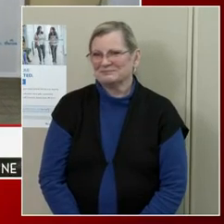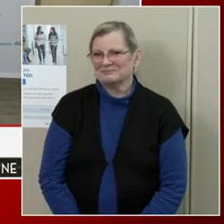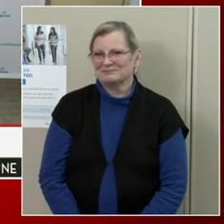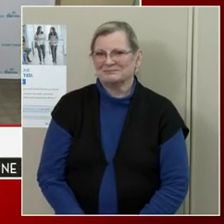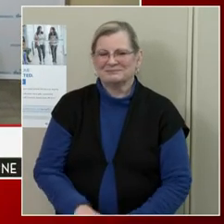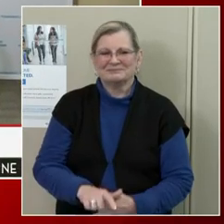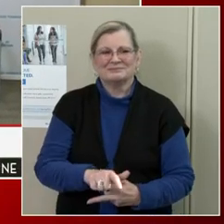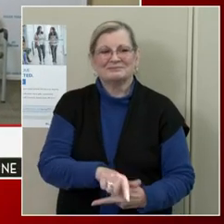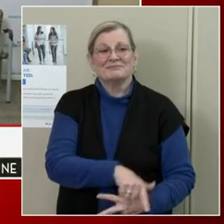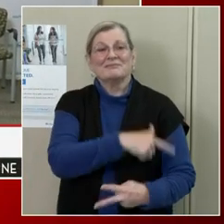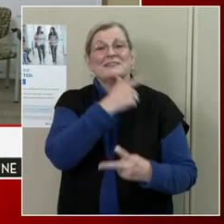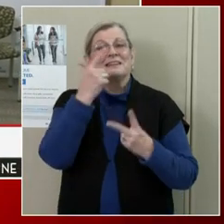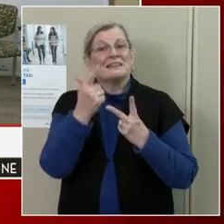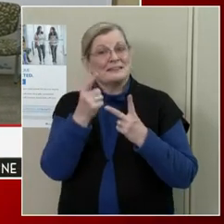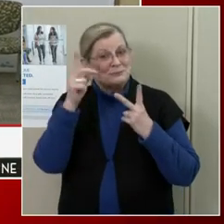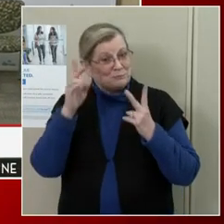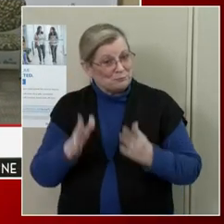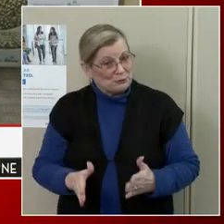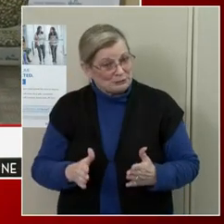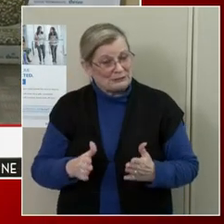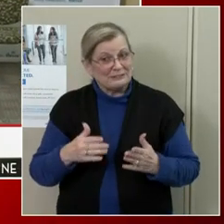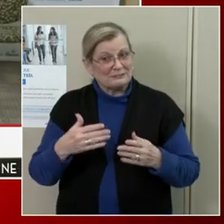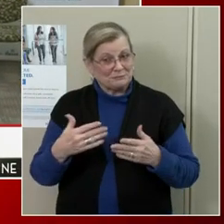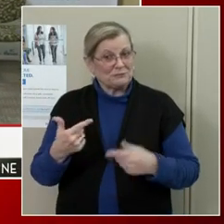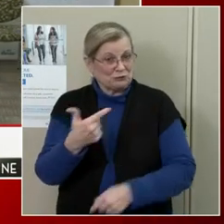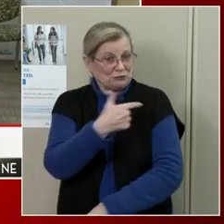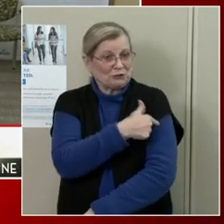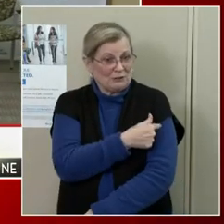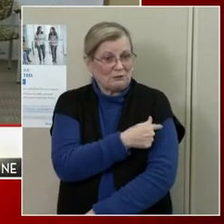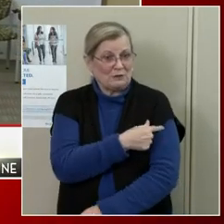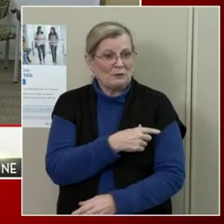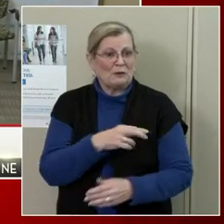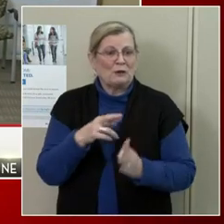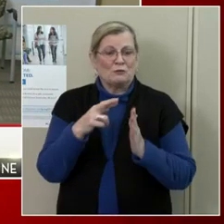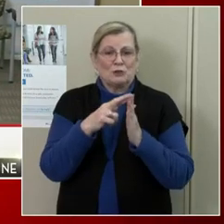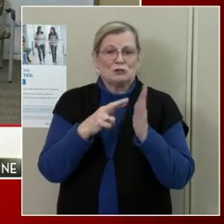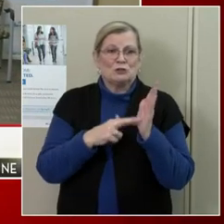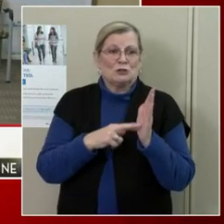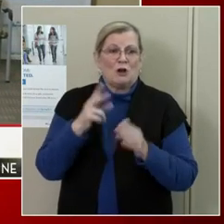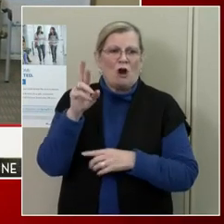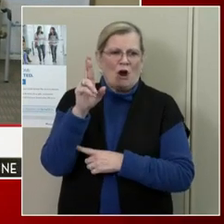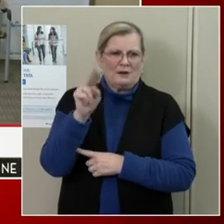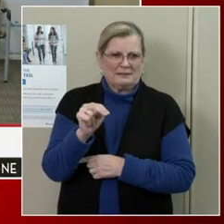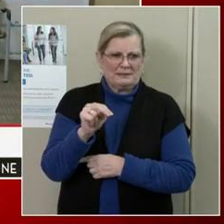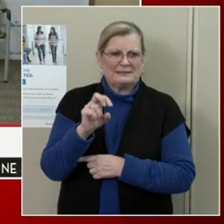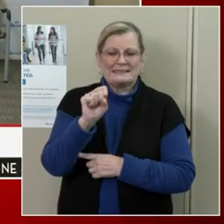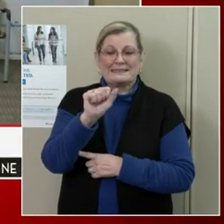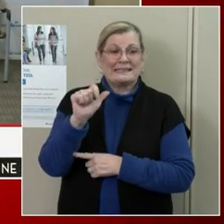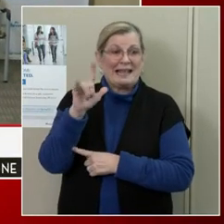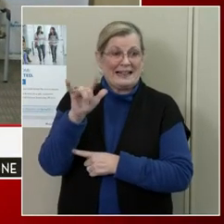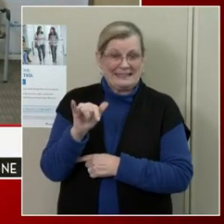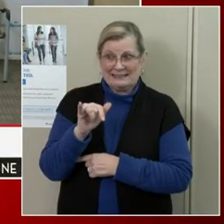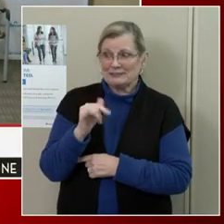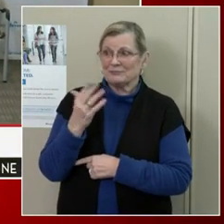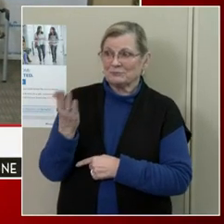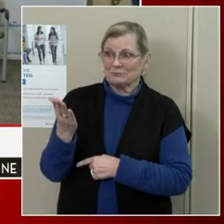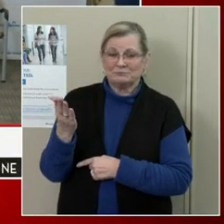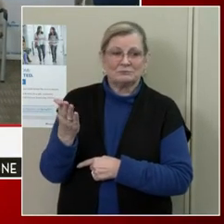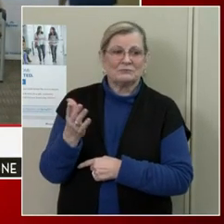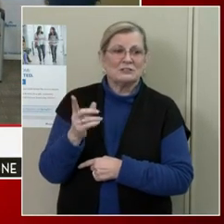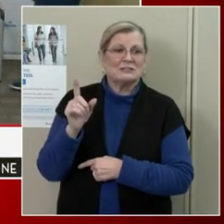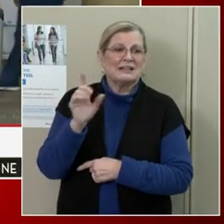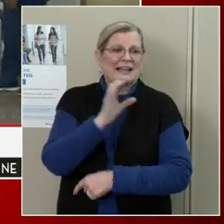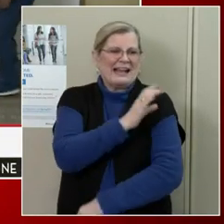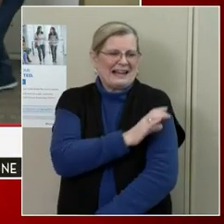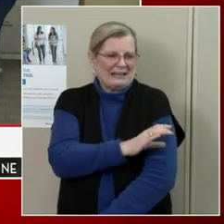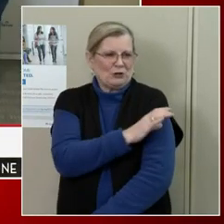The next person I'd like to introduce is registered nurse Sally Sanhu Bing. Sally is the clinical operations manager